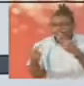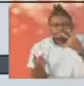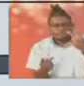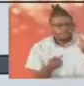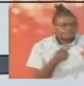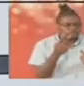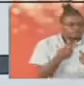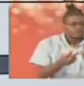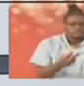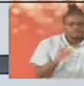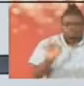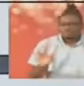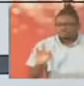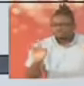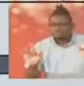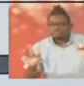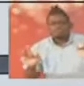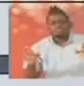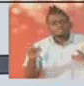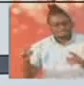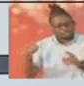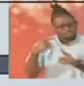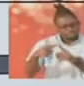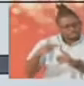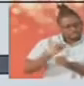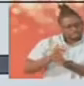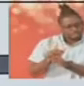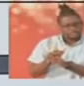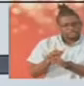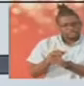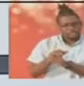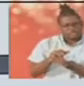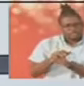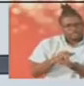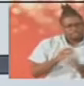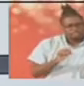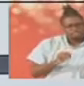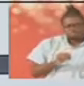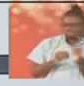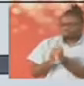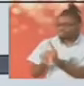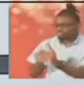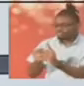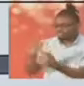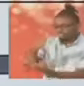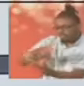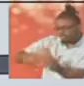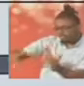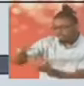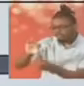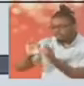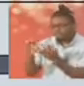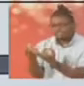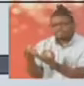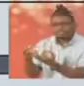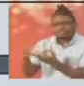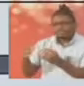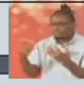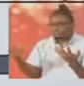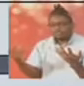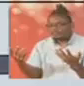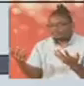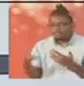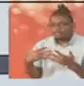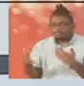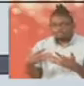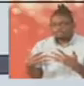to understand what is taking place, and it will help us to appreciate any linkages among the cases which may occur. So with that, I would say